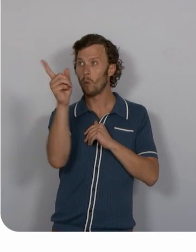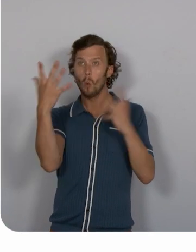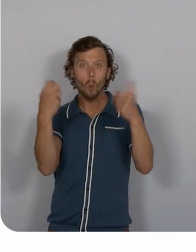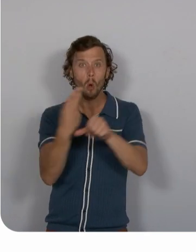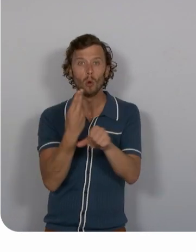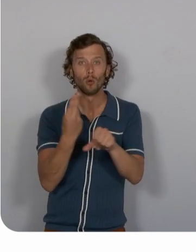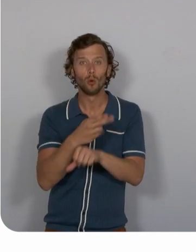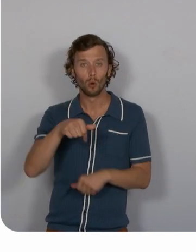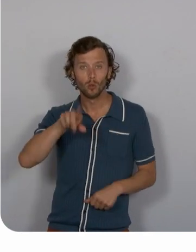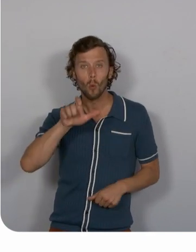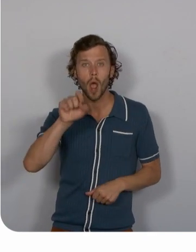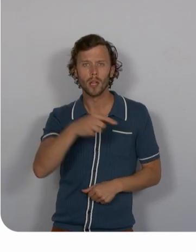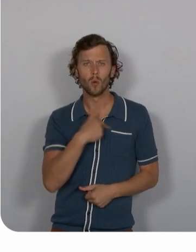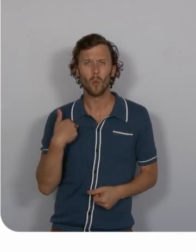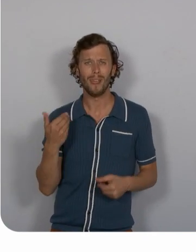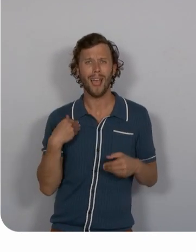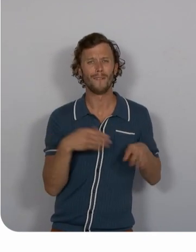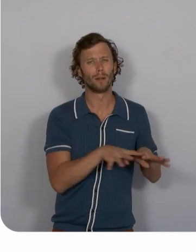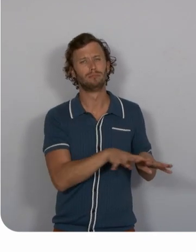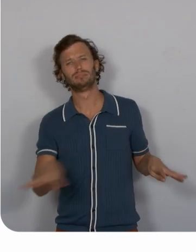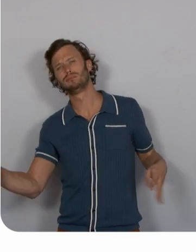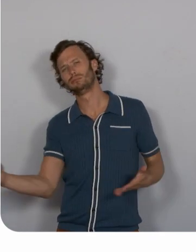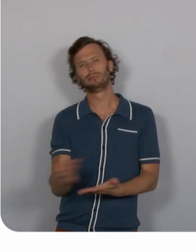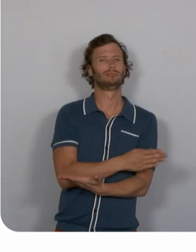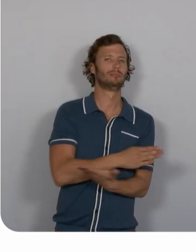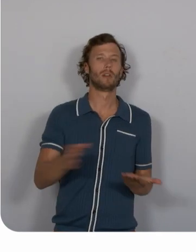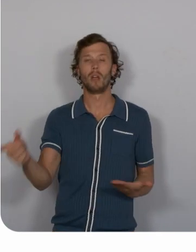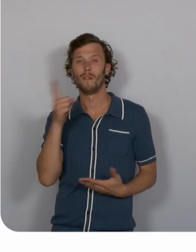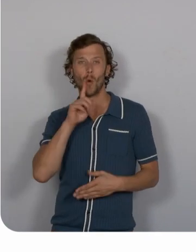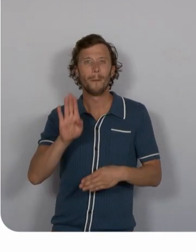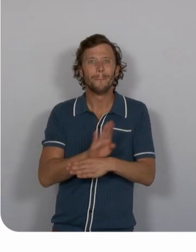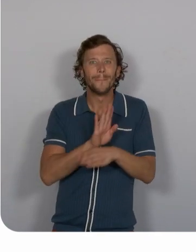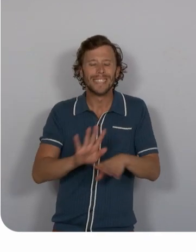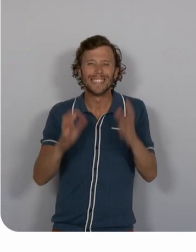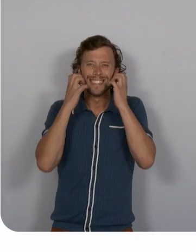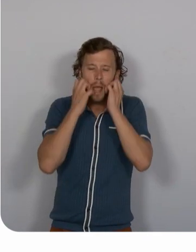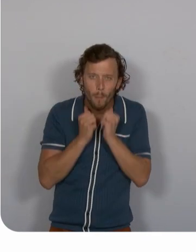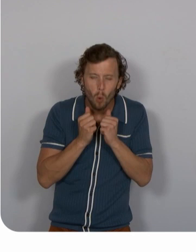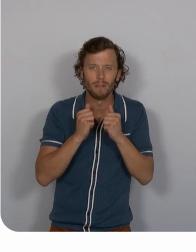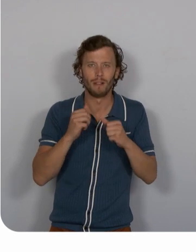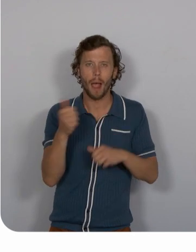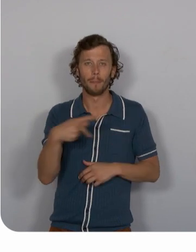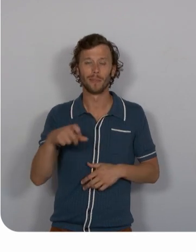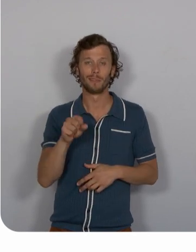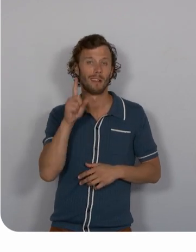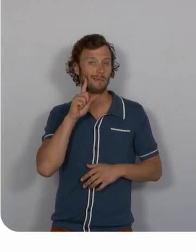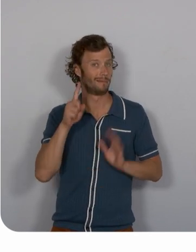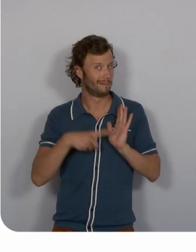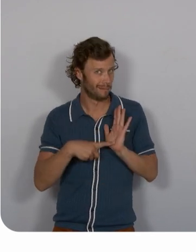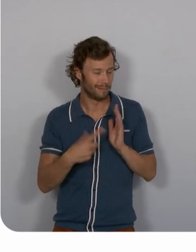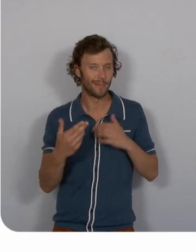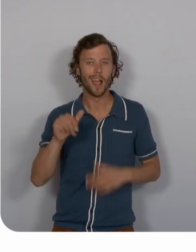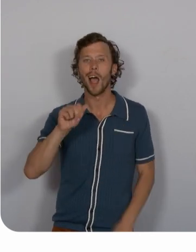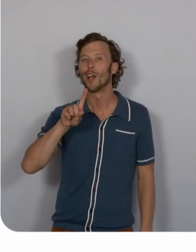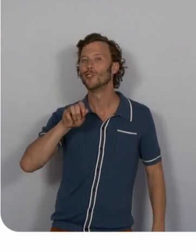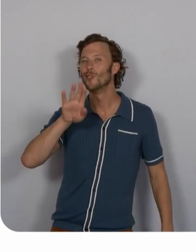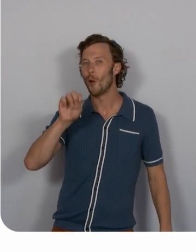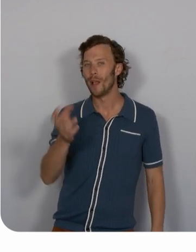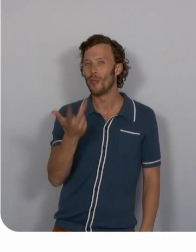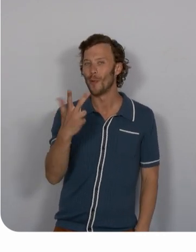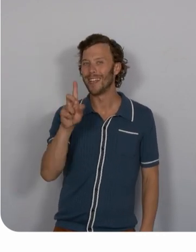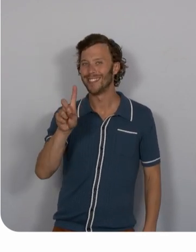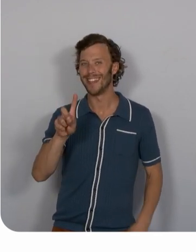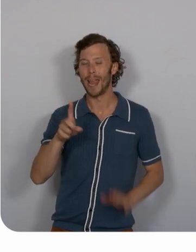range of business-critical work apps like Adobe Substance 3D Modeler, which allows you to sculpt in